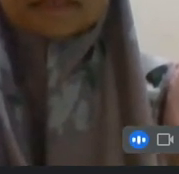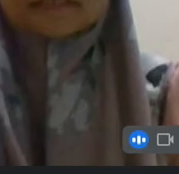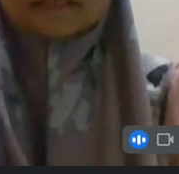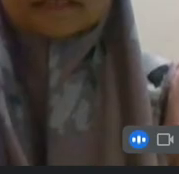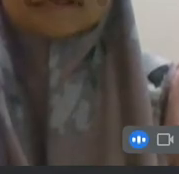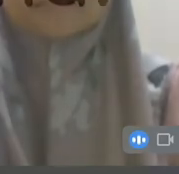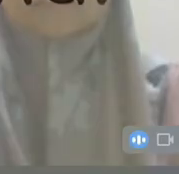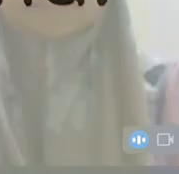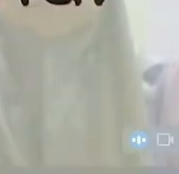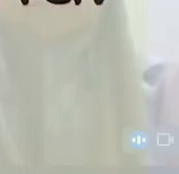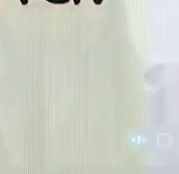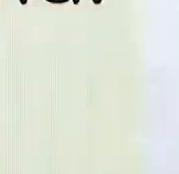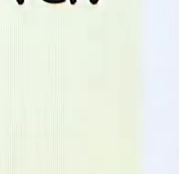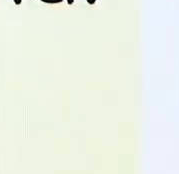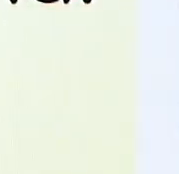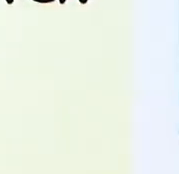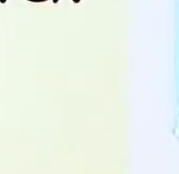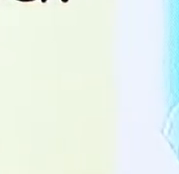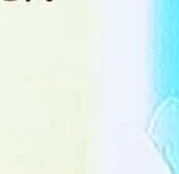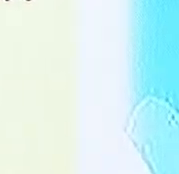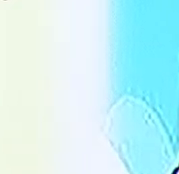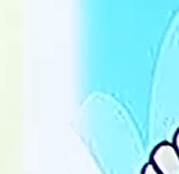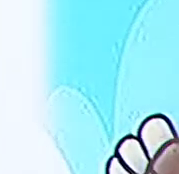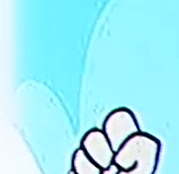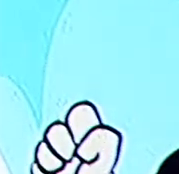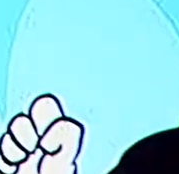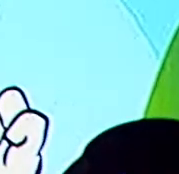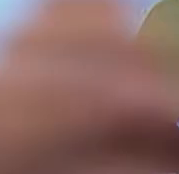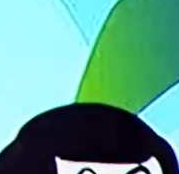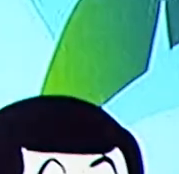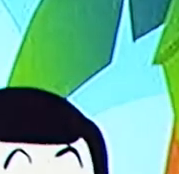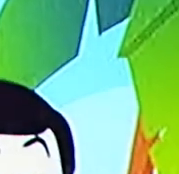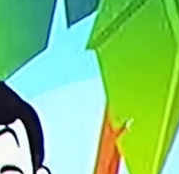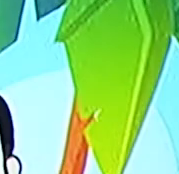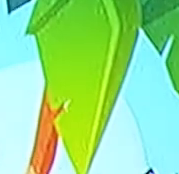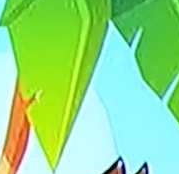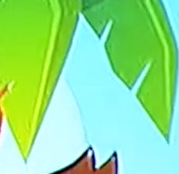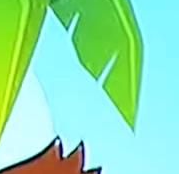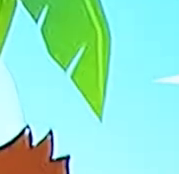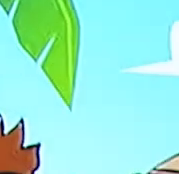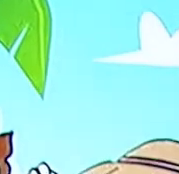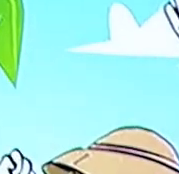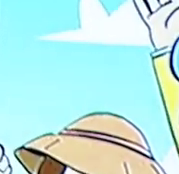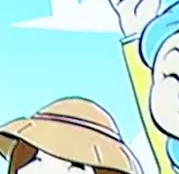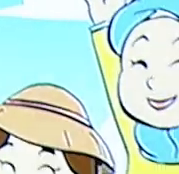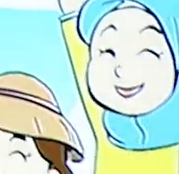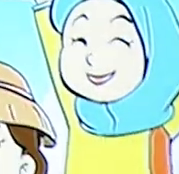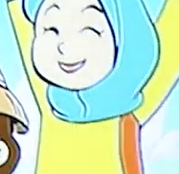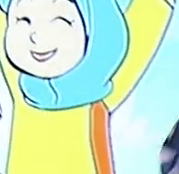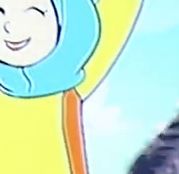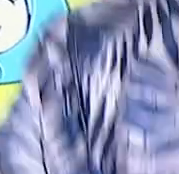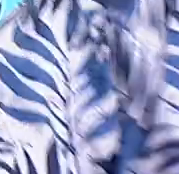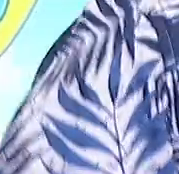Let's go to the beach. Let's look for shells. Let's play in the